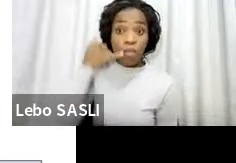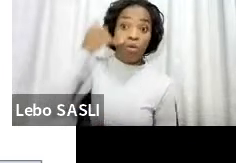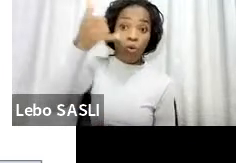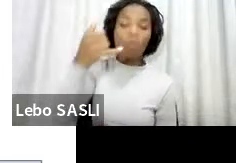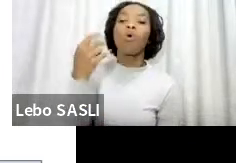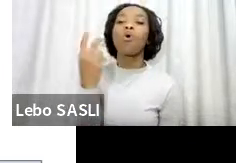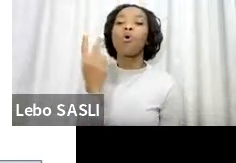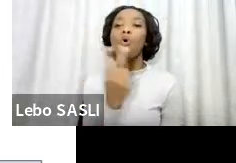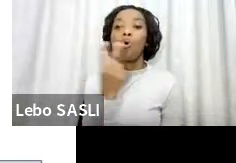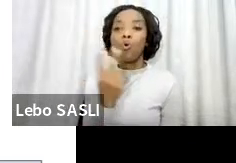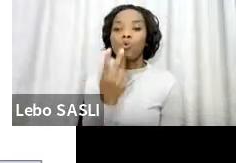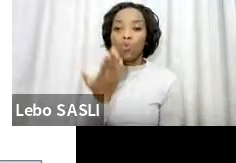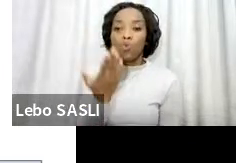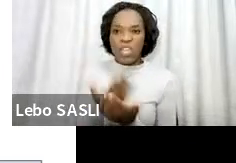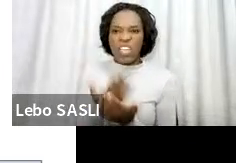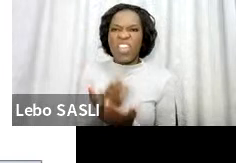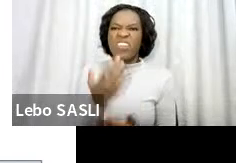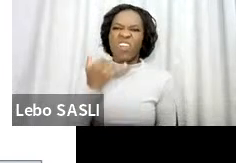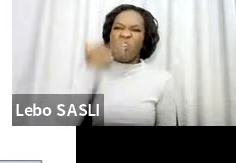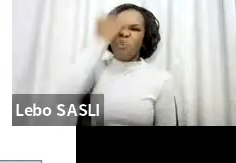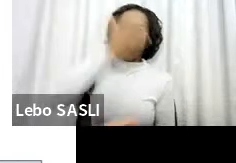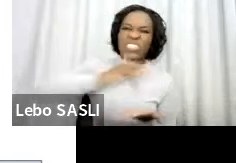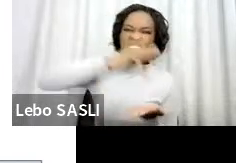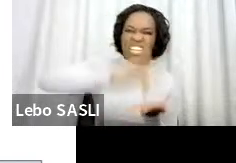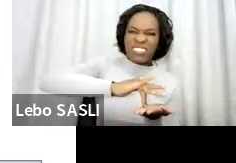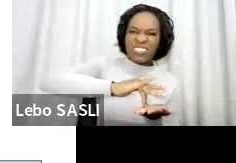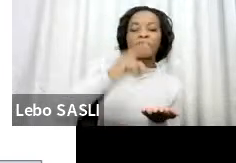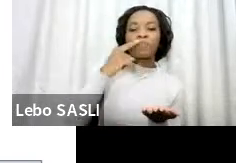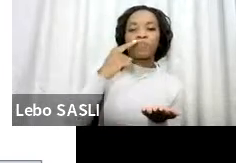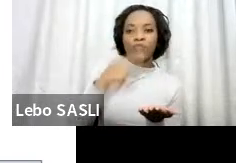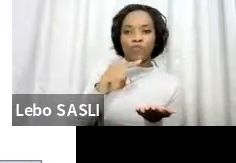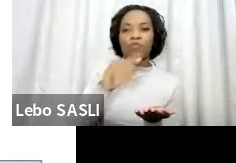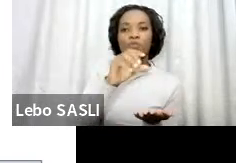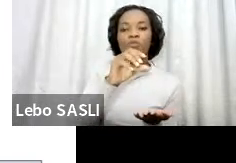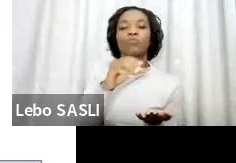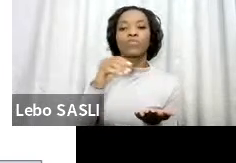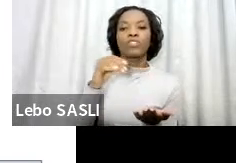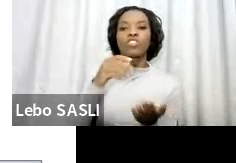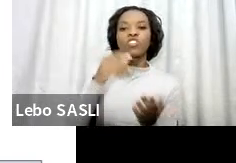Gender-Based Violence Command Center, which is 0800-428-428.